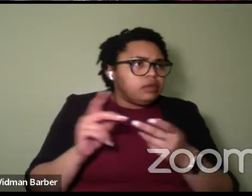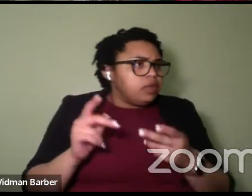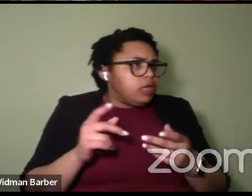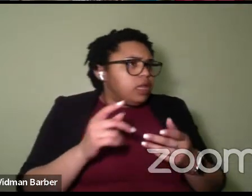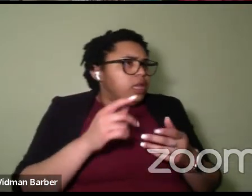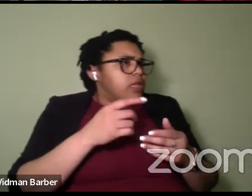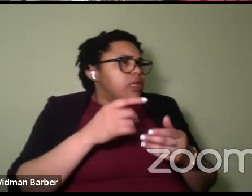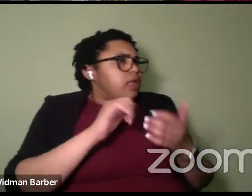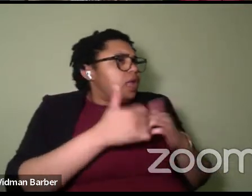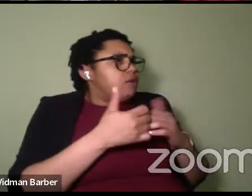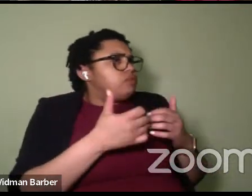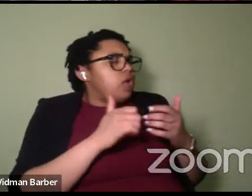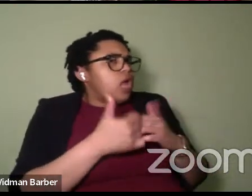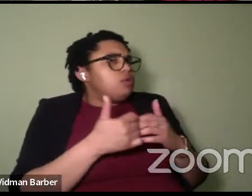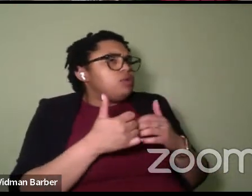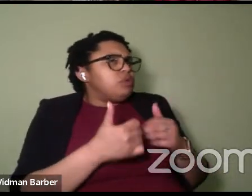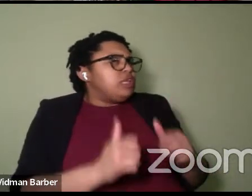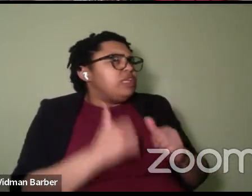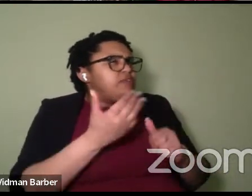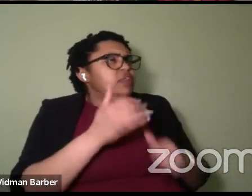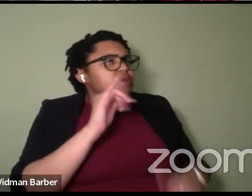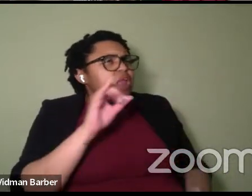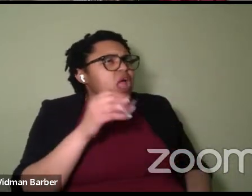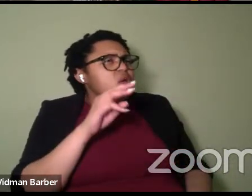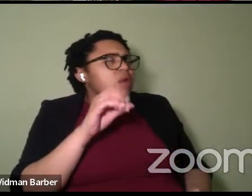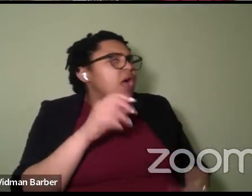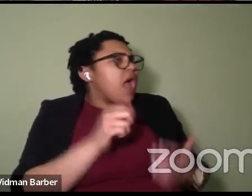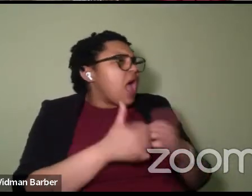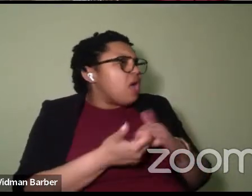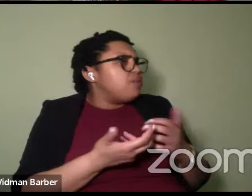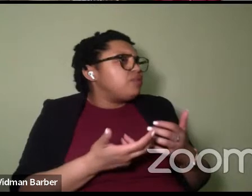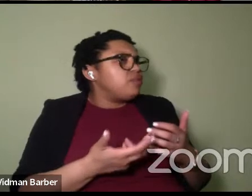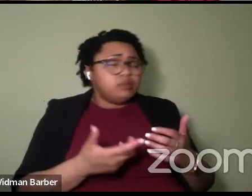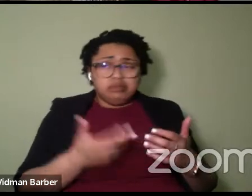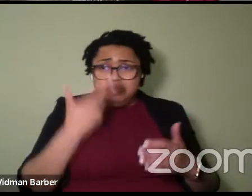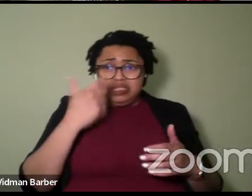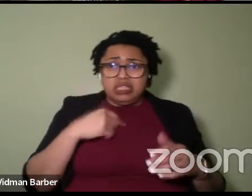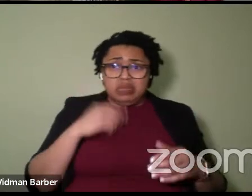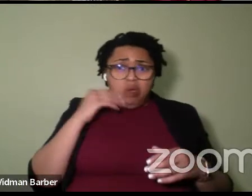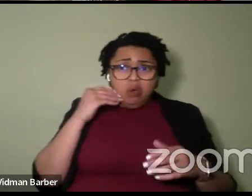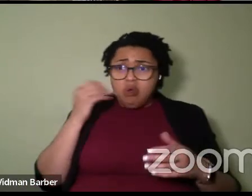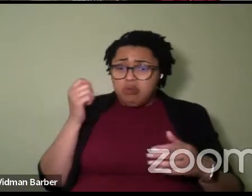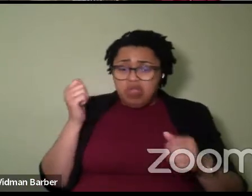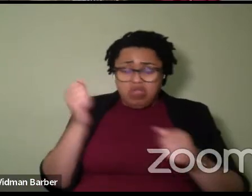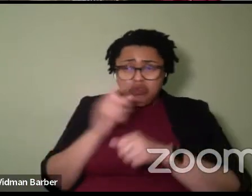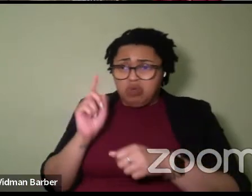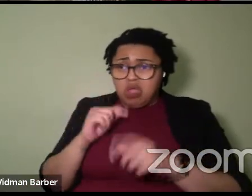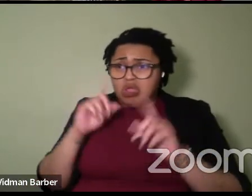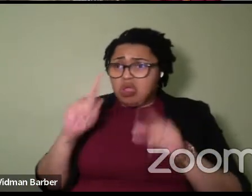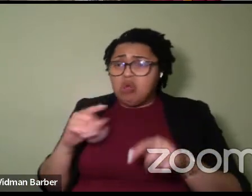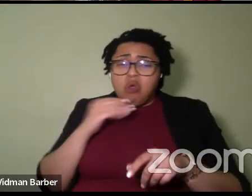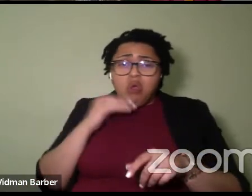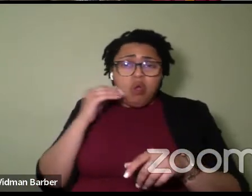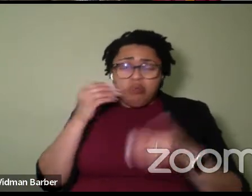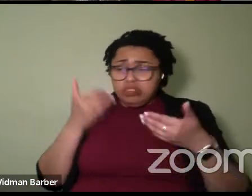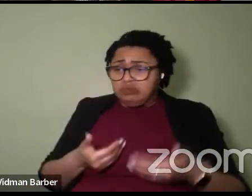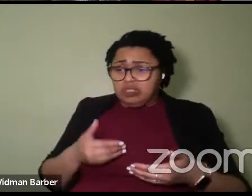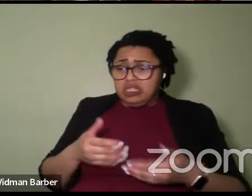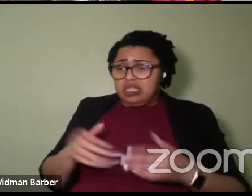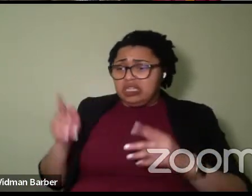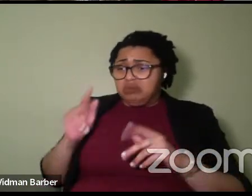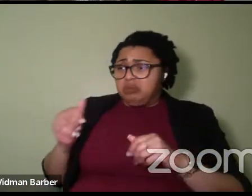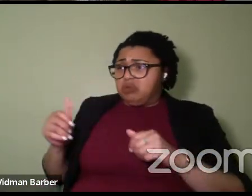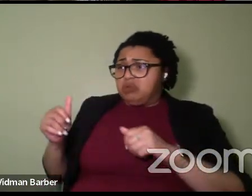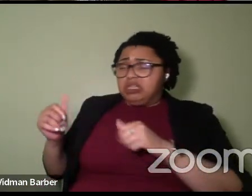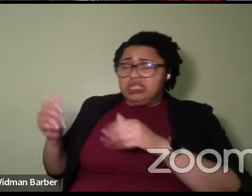I go, right? Because I'm home. Home is me and my ancestors and everything that they've planted in me. And so that quote I